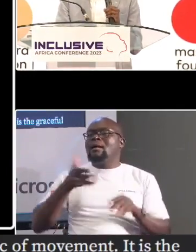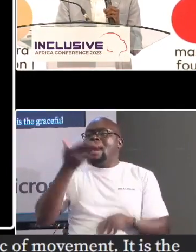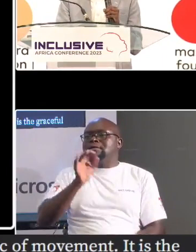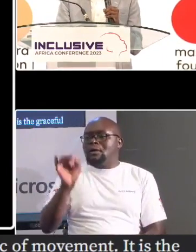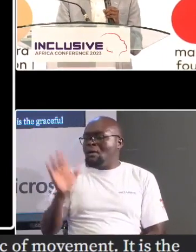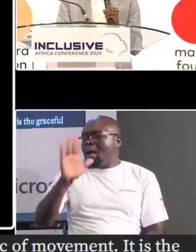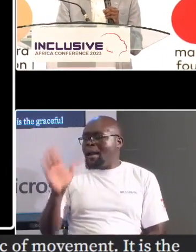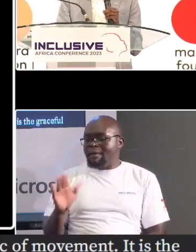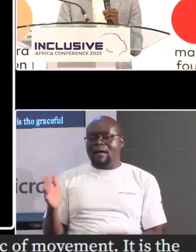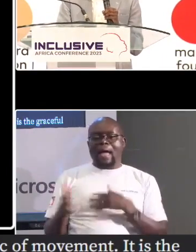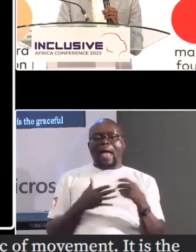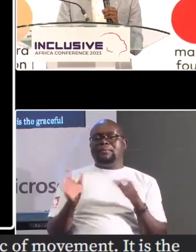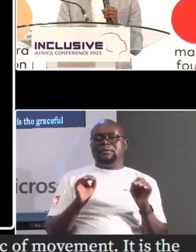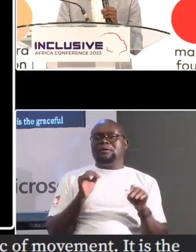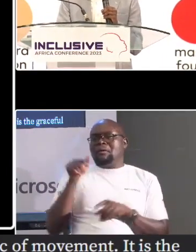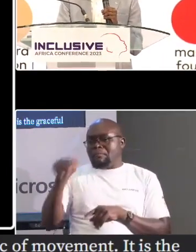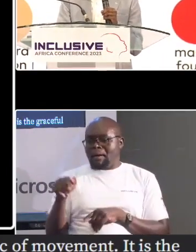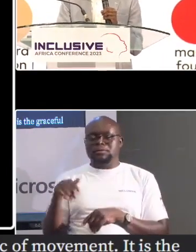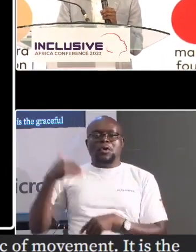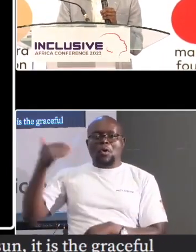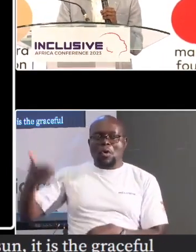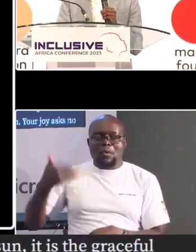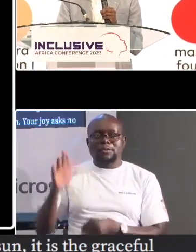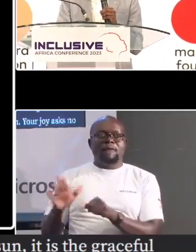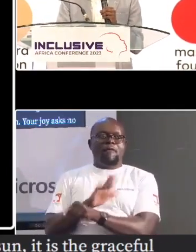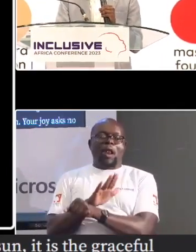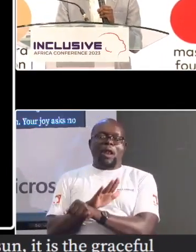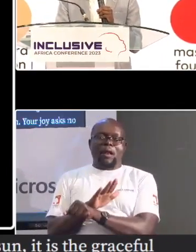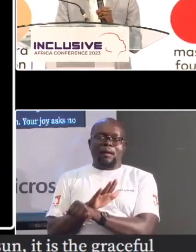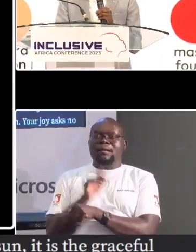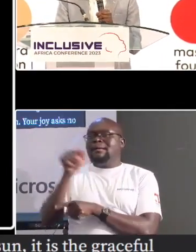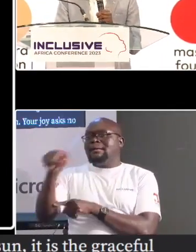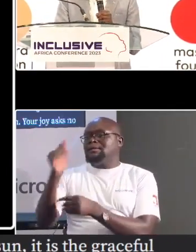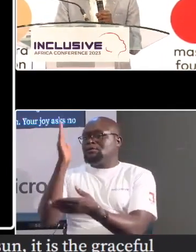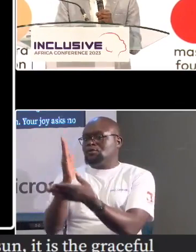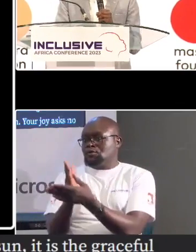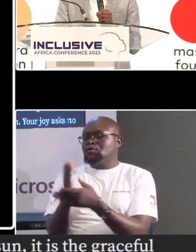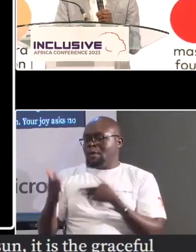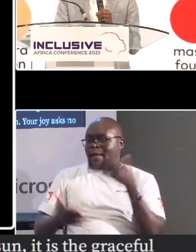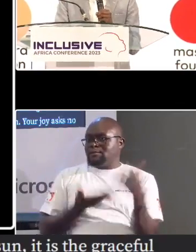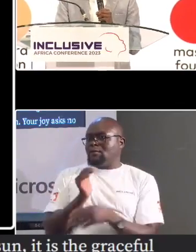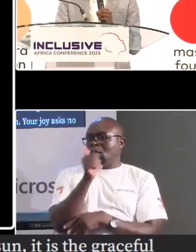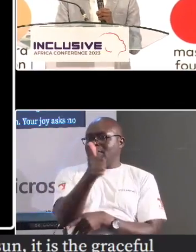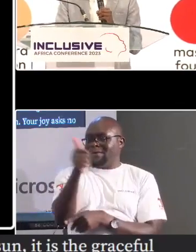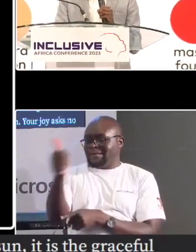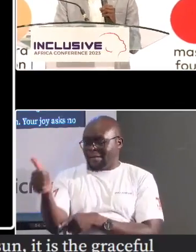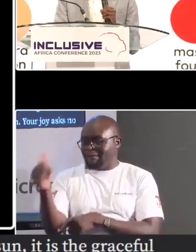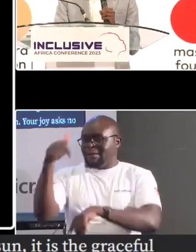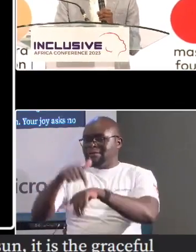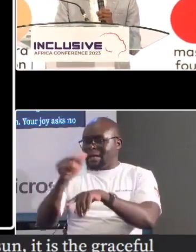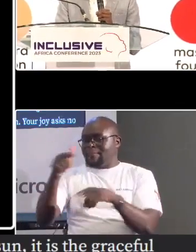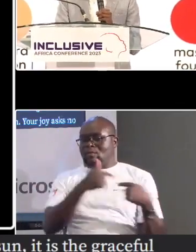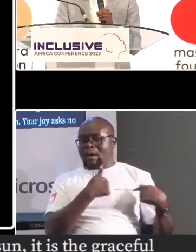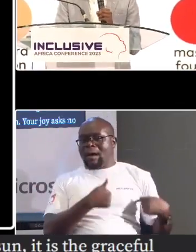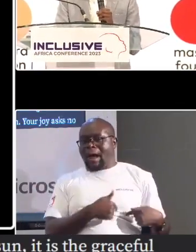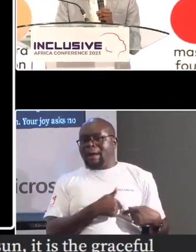is never empty. It is always full. It is the truest expression of yourself when your